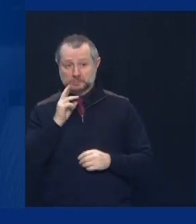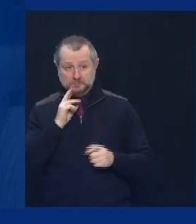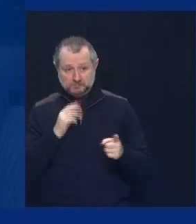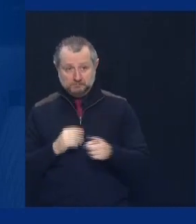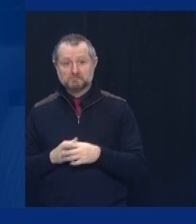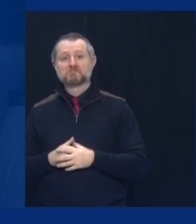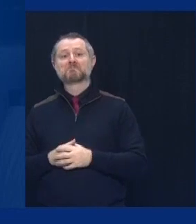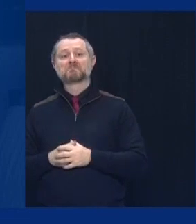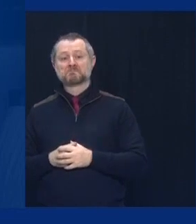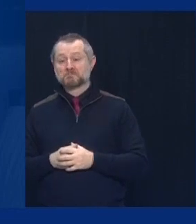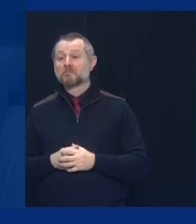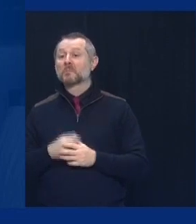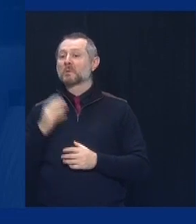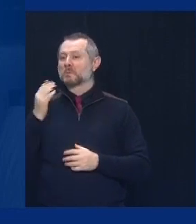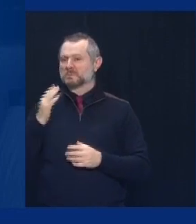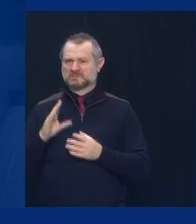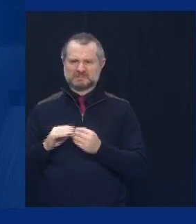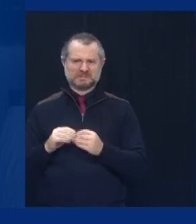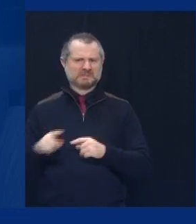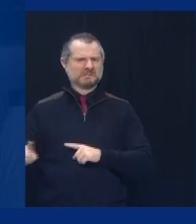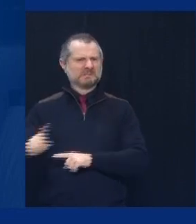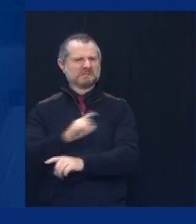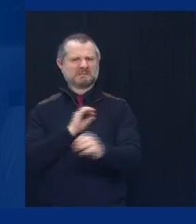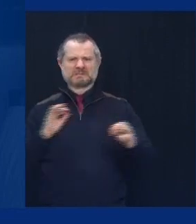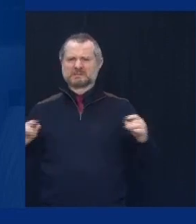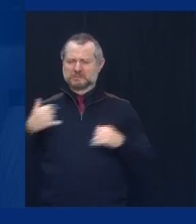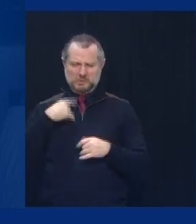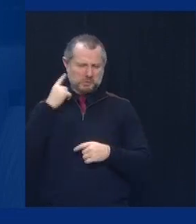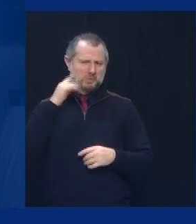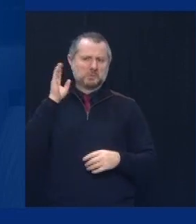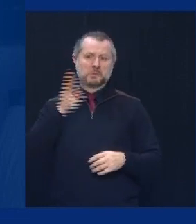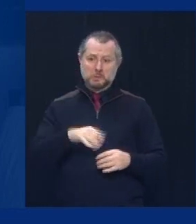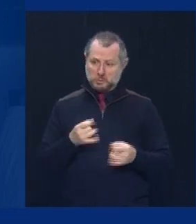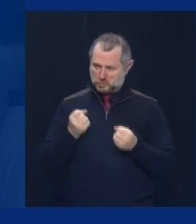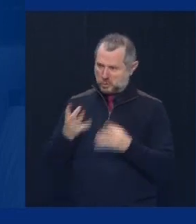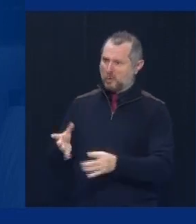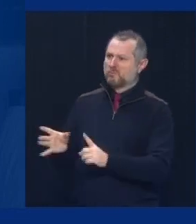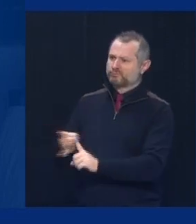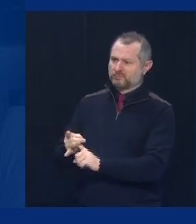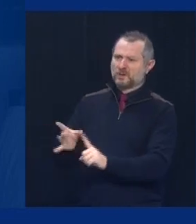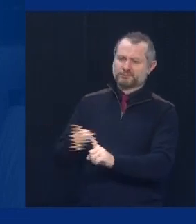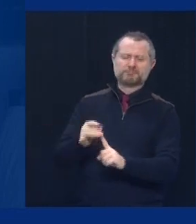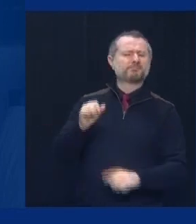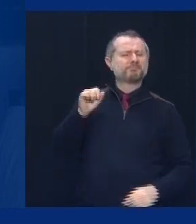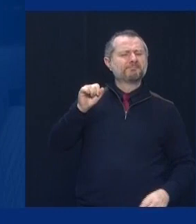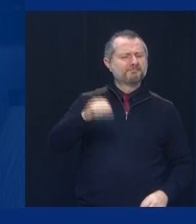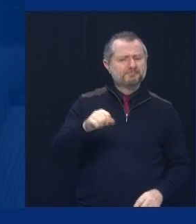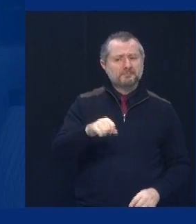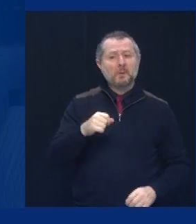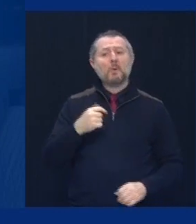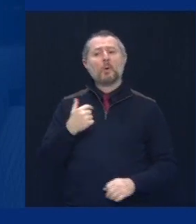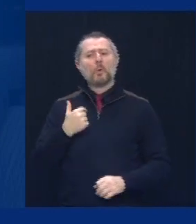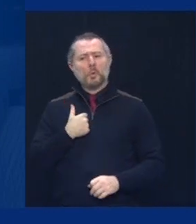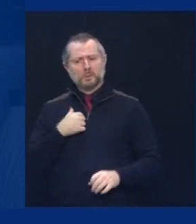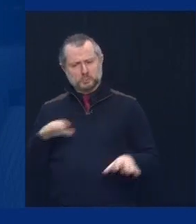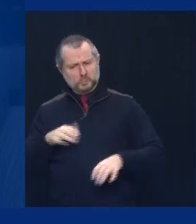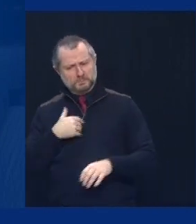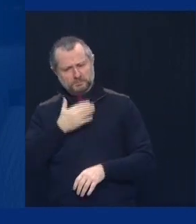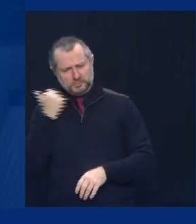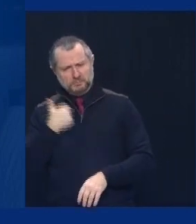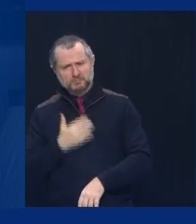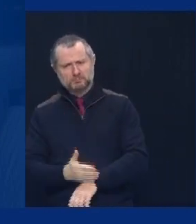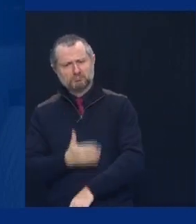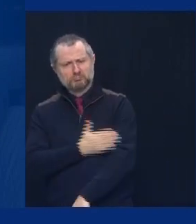people have spoken about, it is a generator. We have made strides on indoor dining by